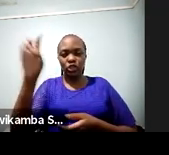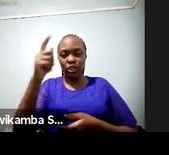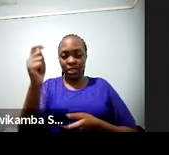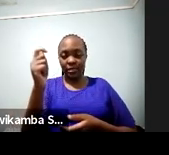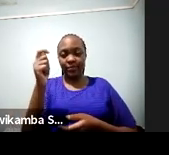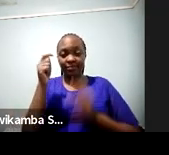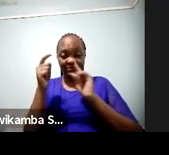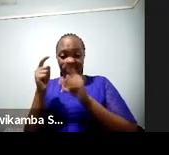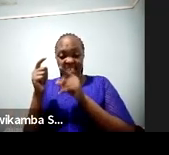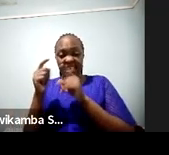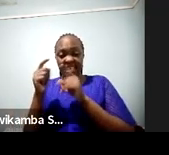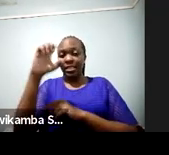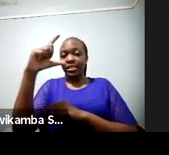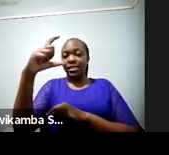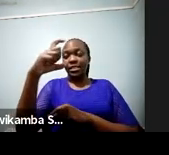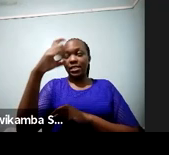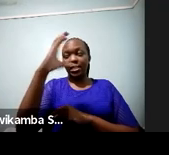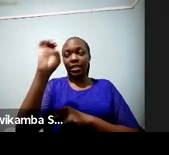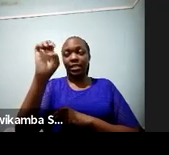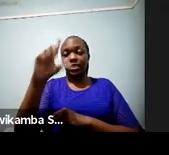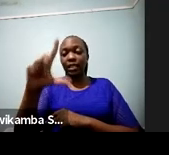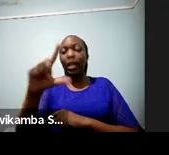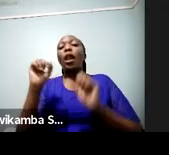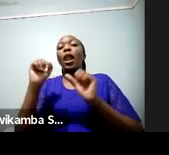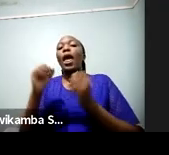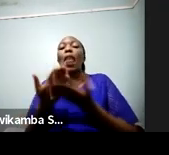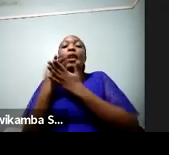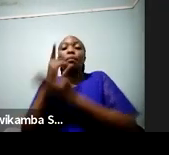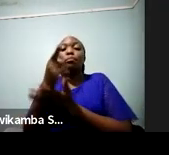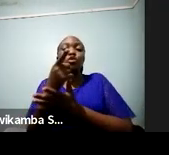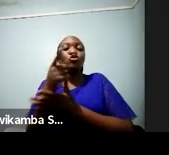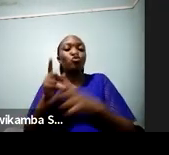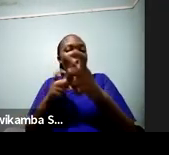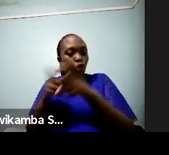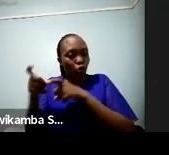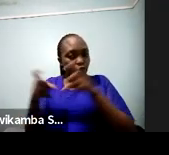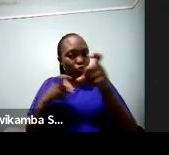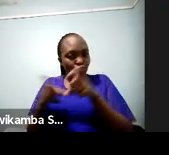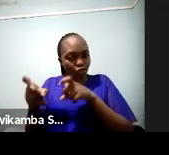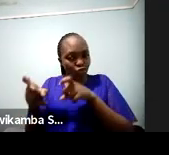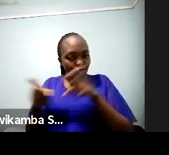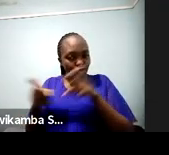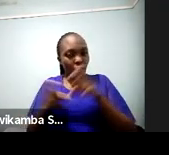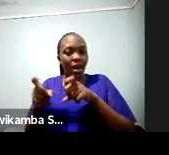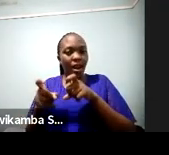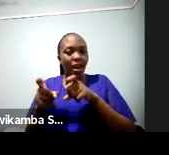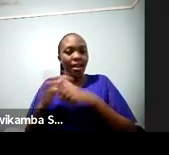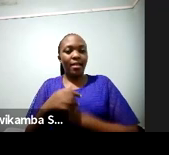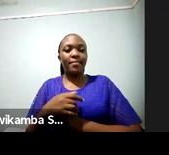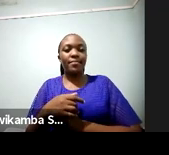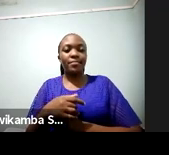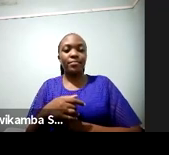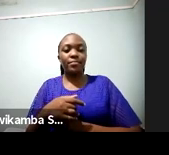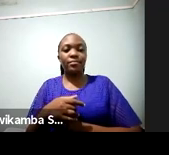numerical accuracy and all that. But any form of a budget is necessary, regardless of how much you earn. So the most important